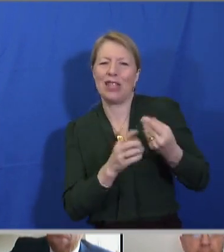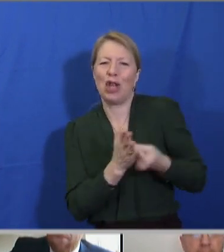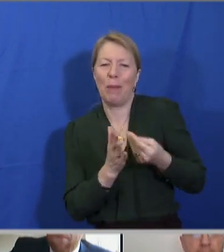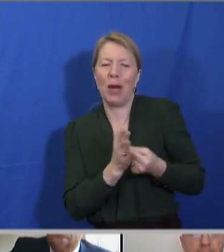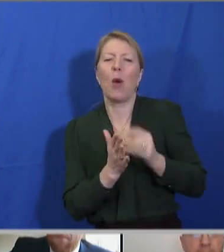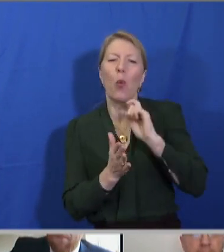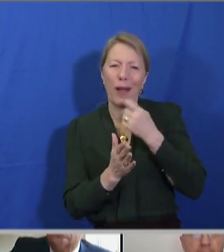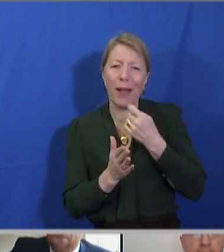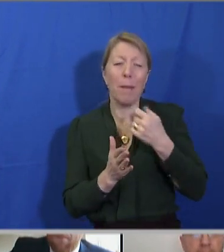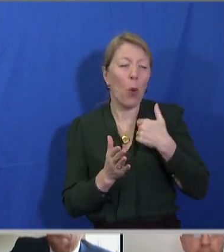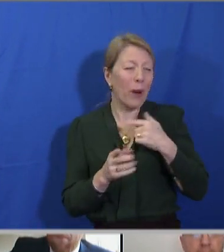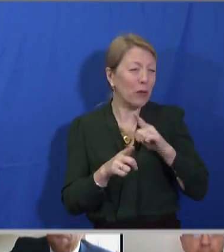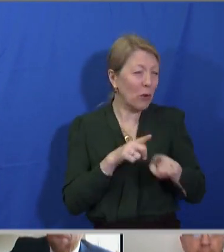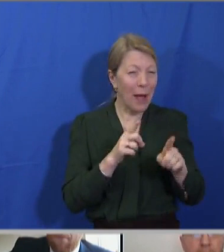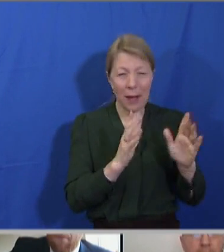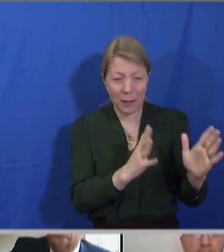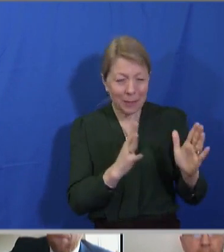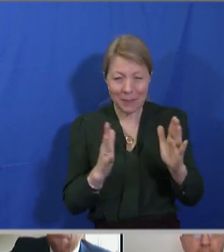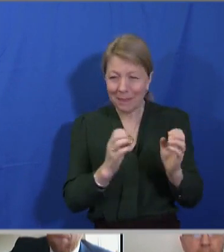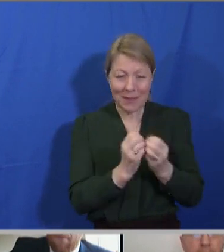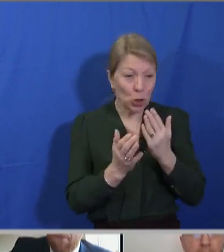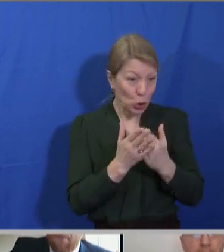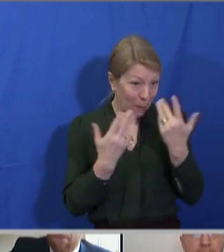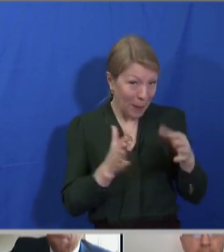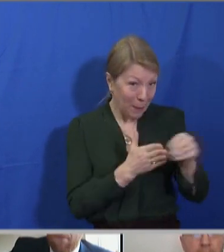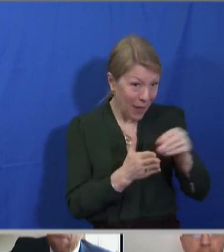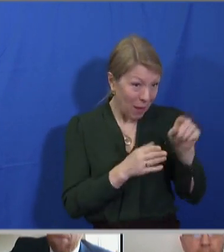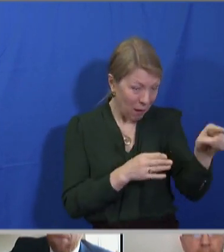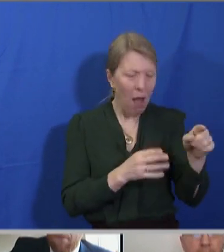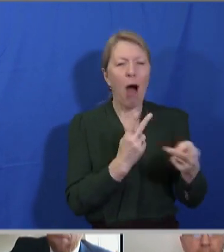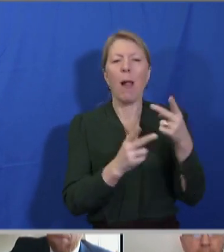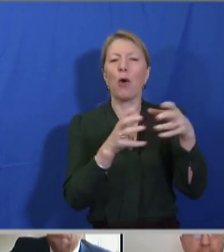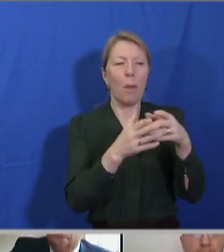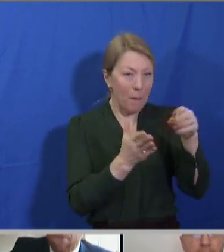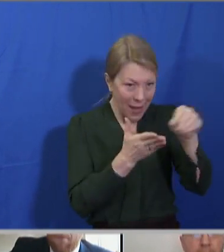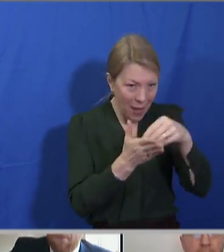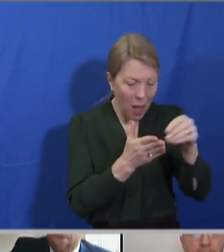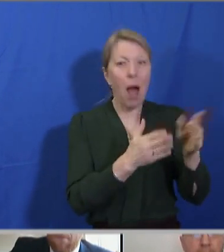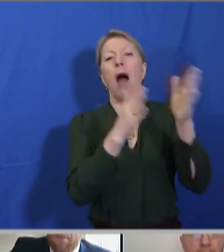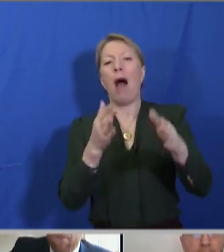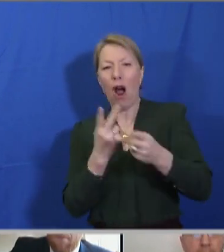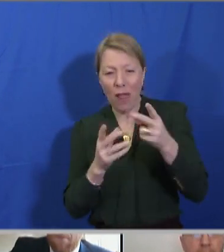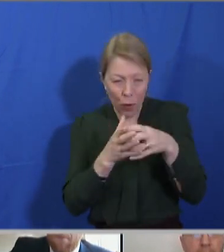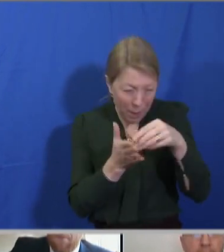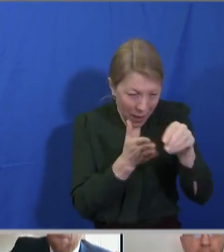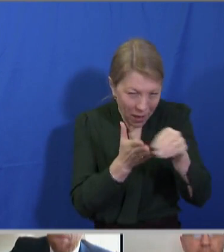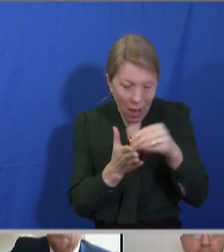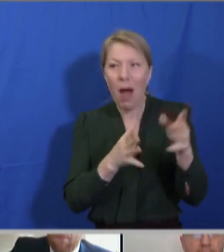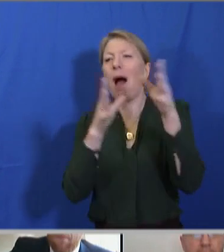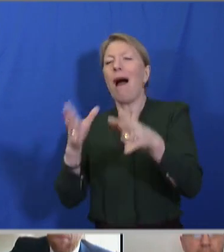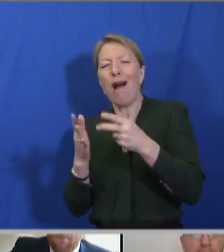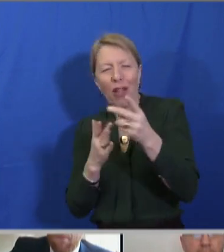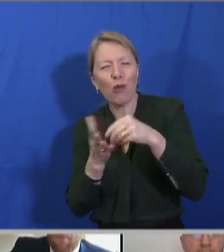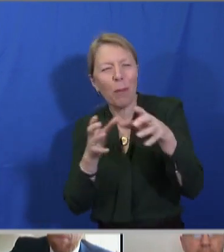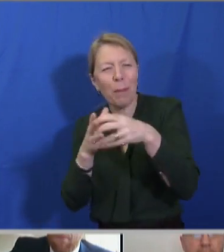trying to make sure that everybody is covered in this payment that is eligible for it. So that work continues, and we are still